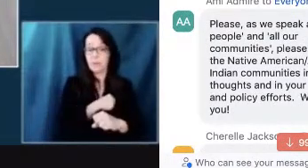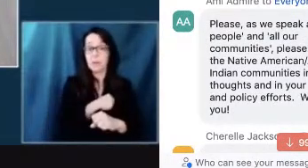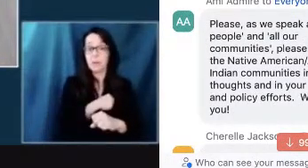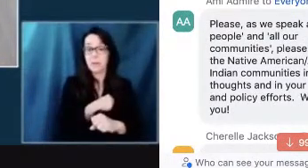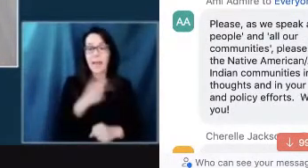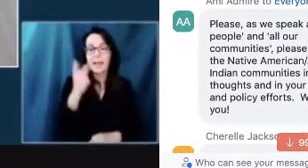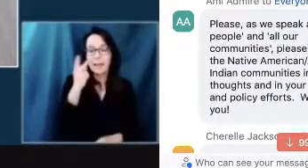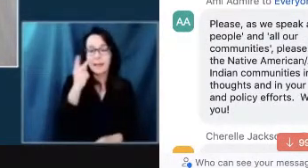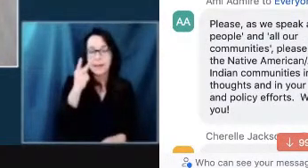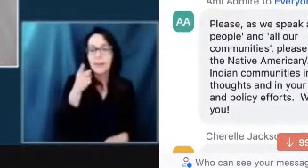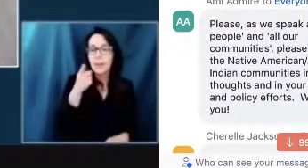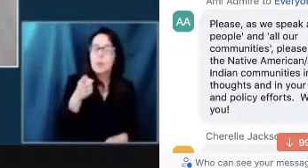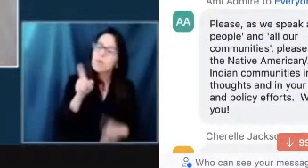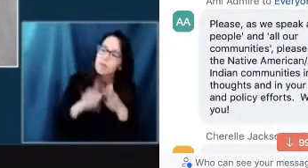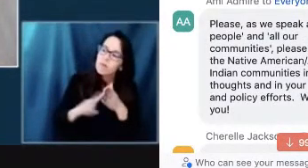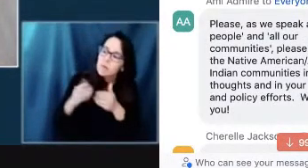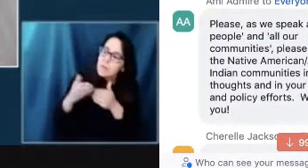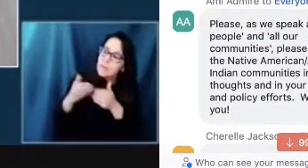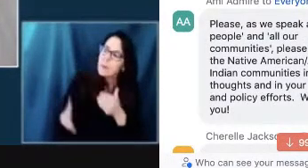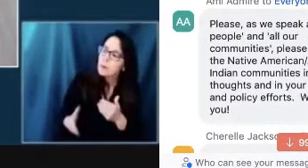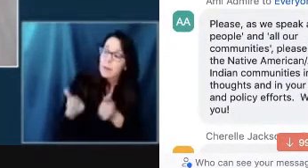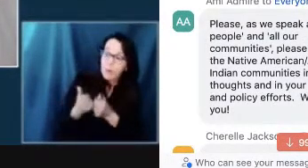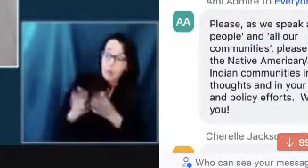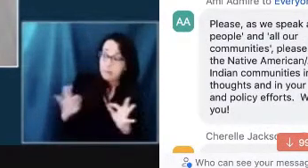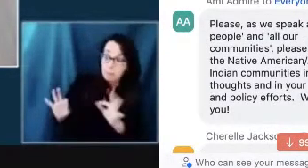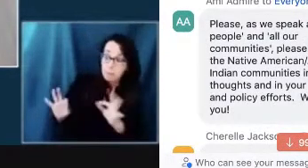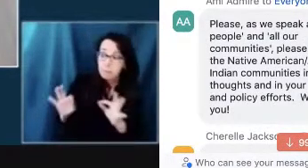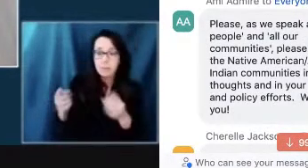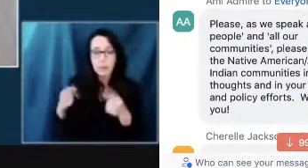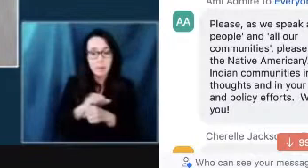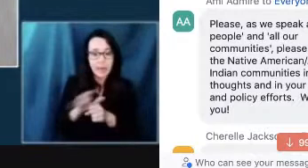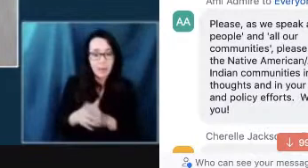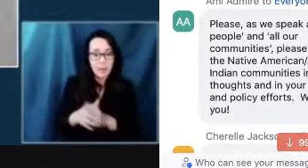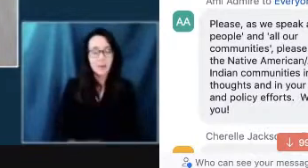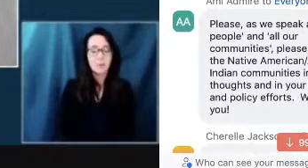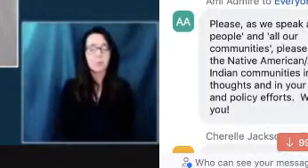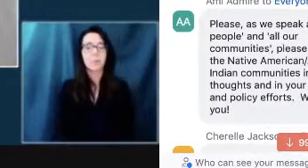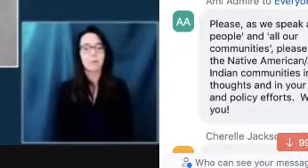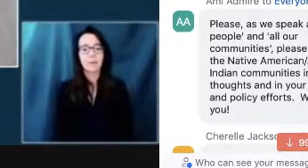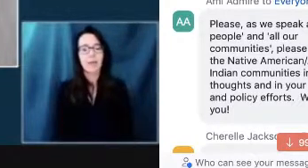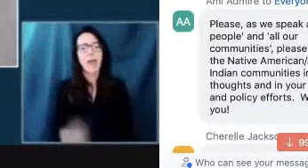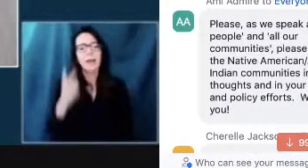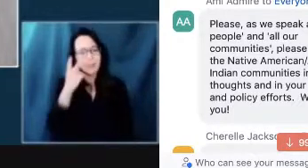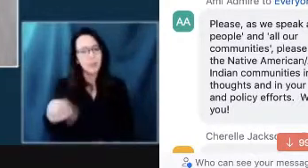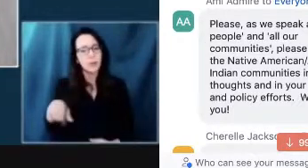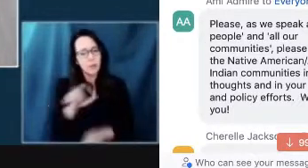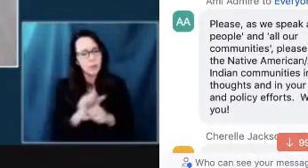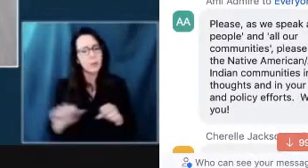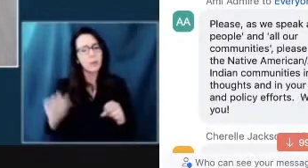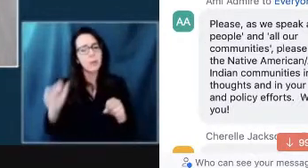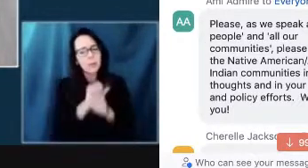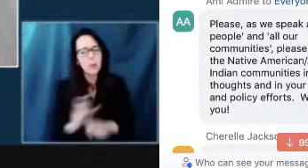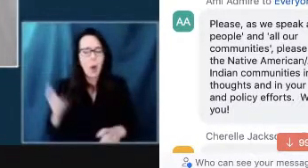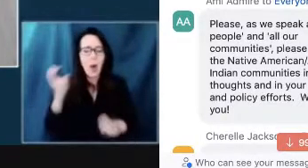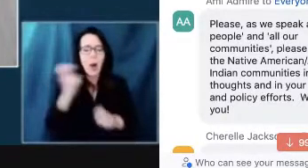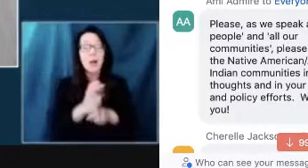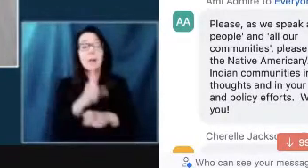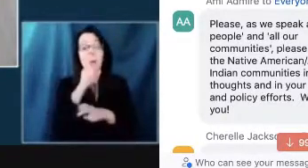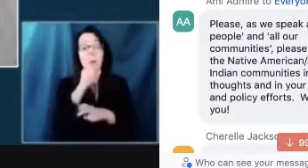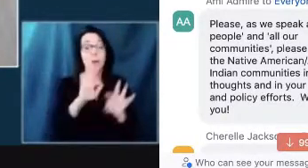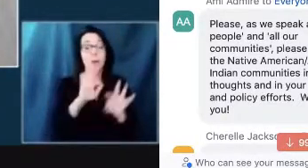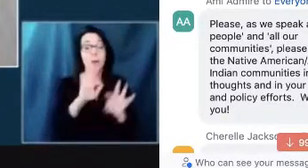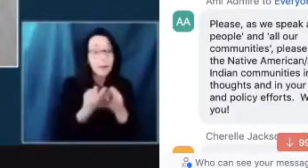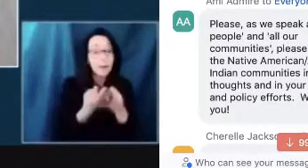your neighbors during this pandemic. I see how hard you have worked to make sure that your family and friends got